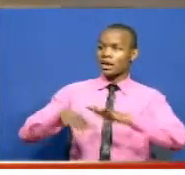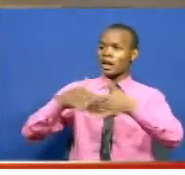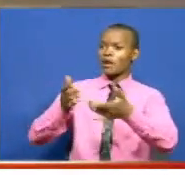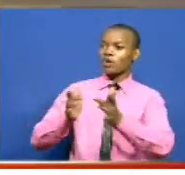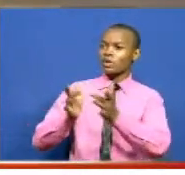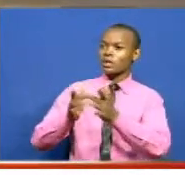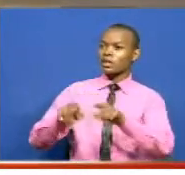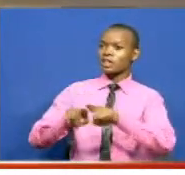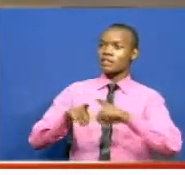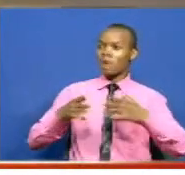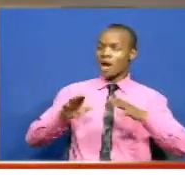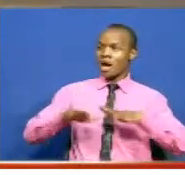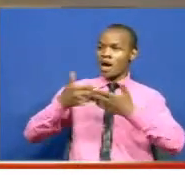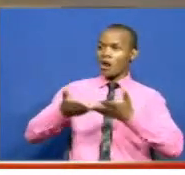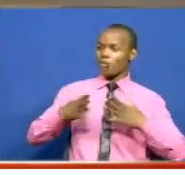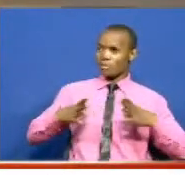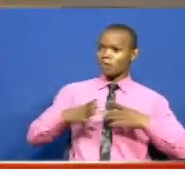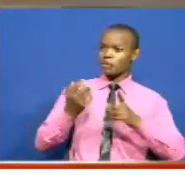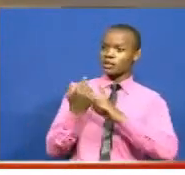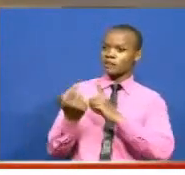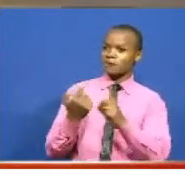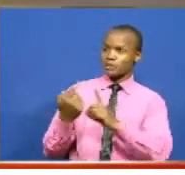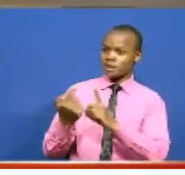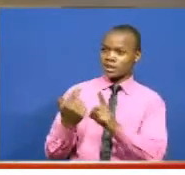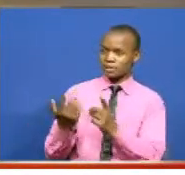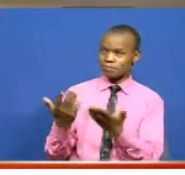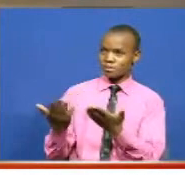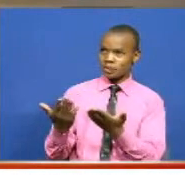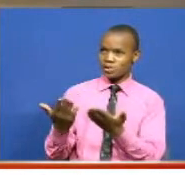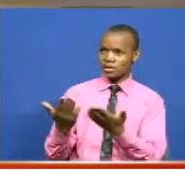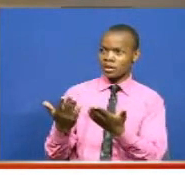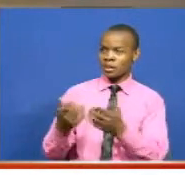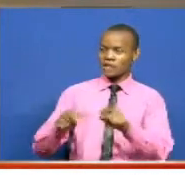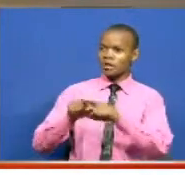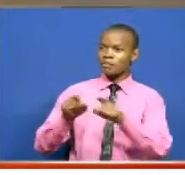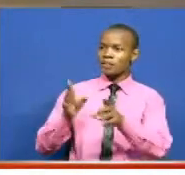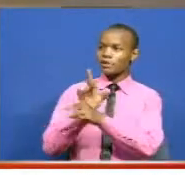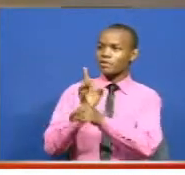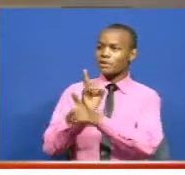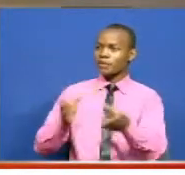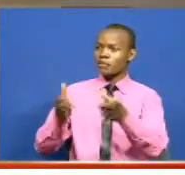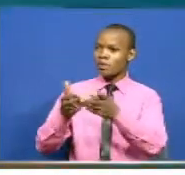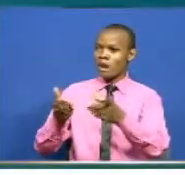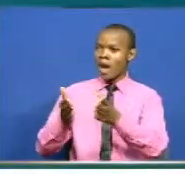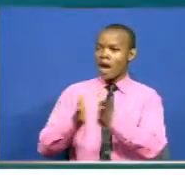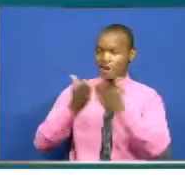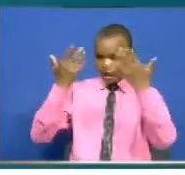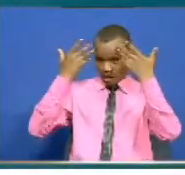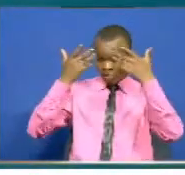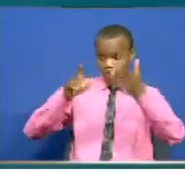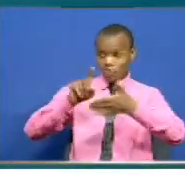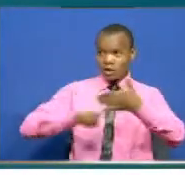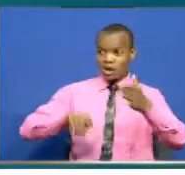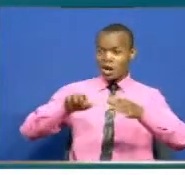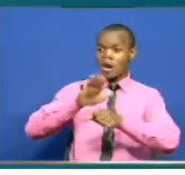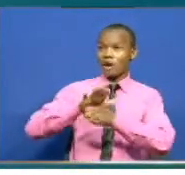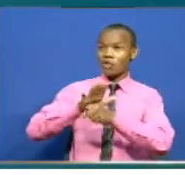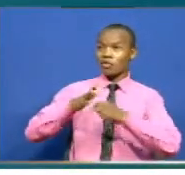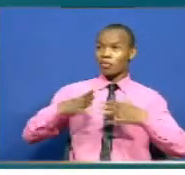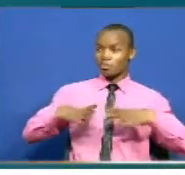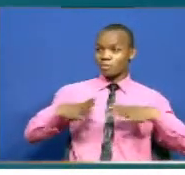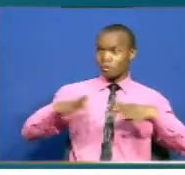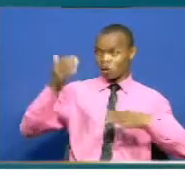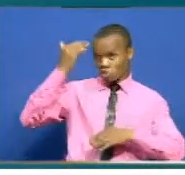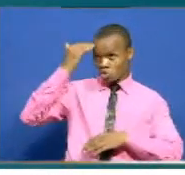how Kenyans are speaking on the forums and podiums. What we have realized is that many of the Kenyans are realizing